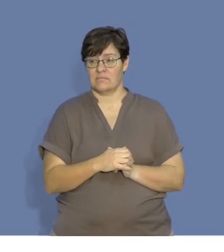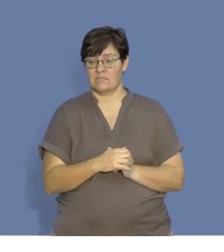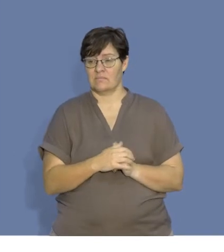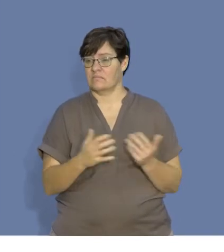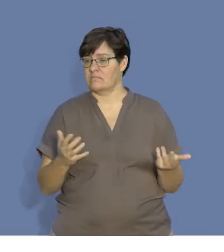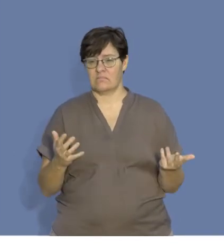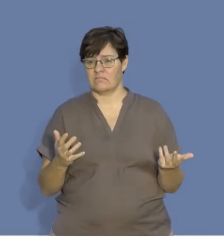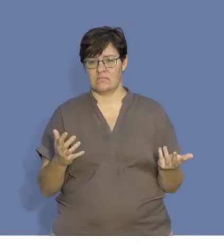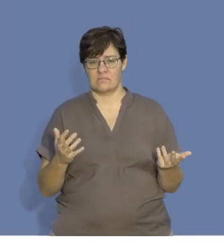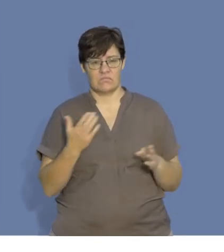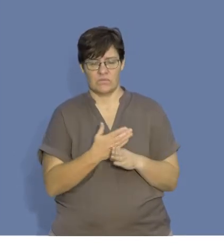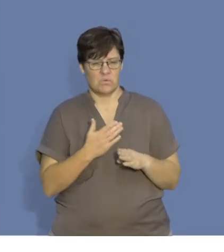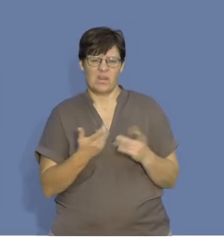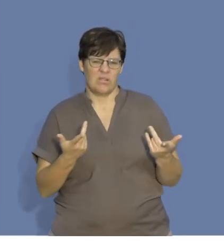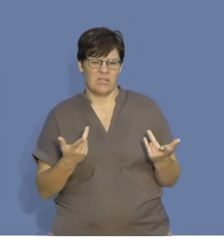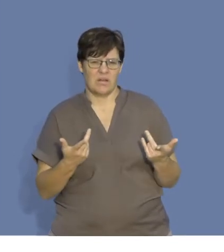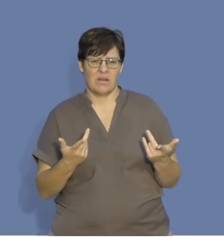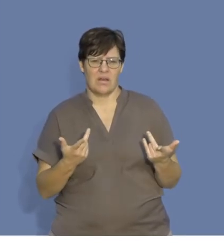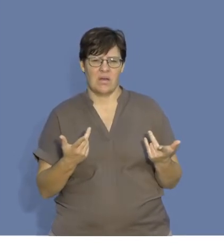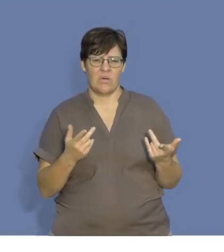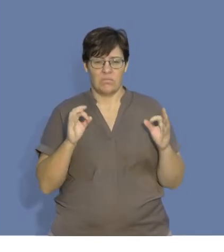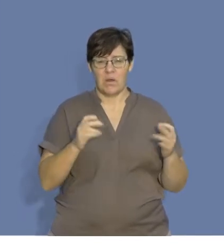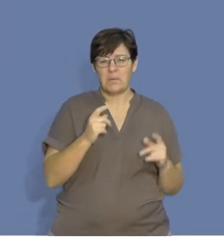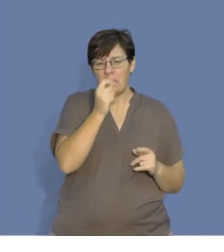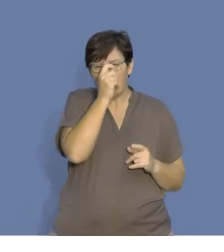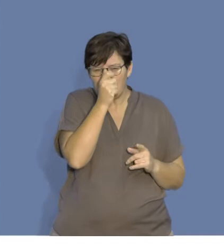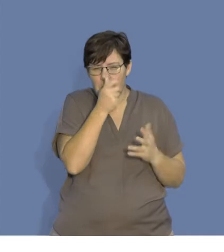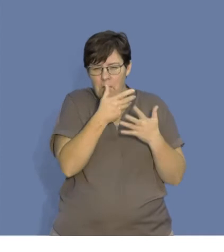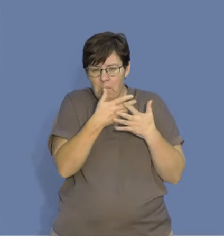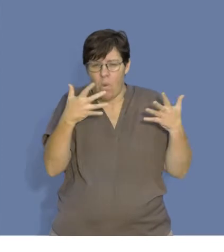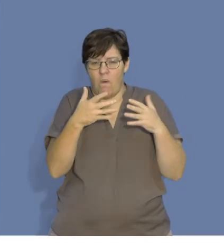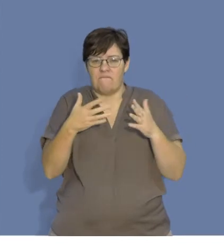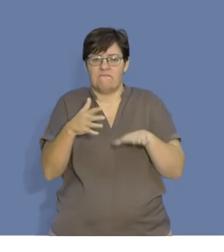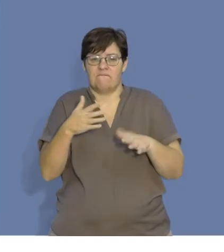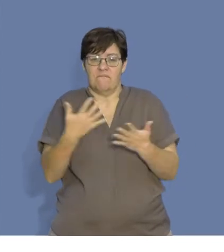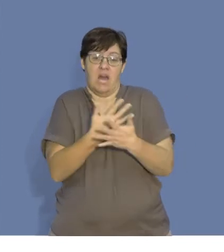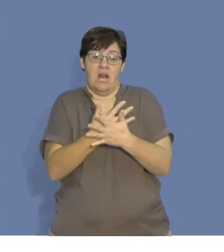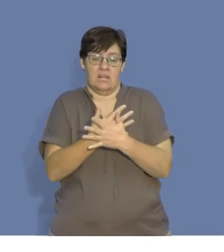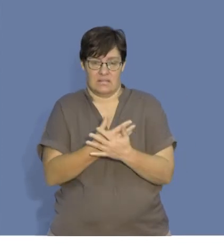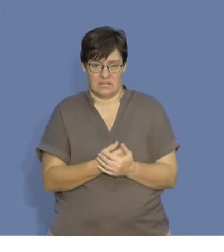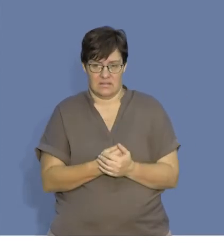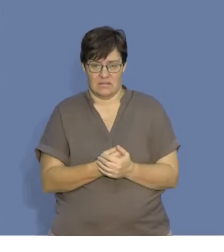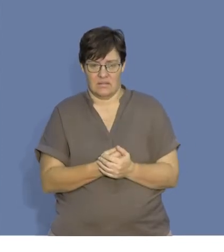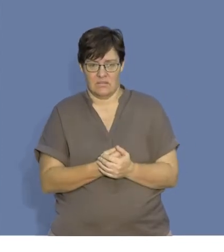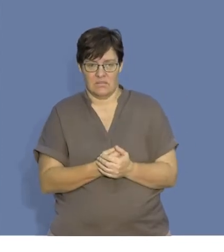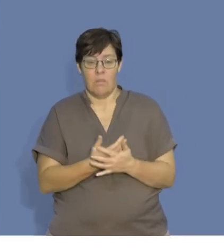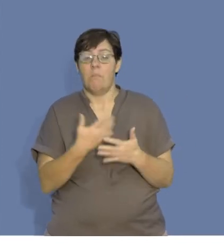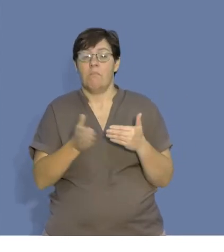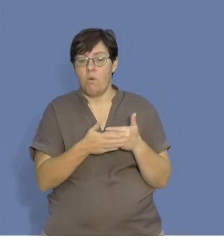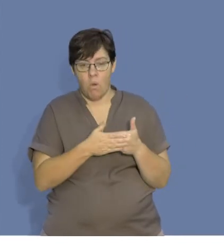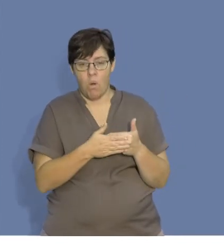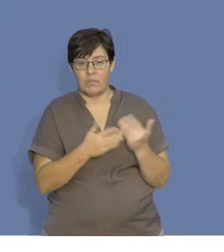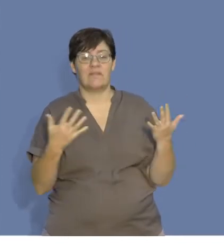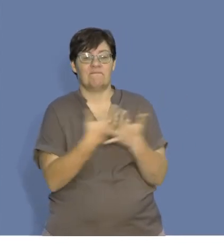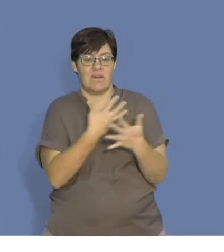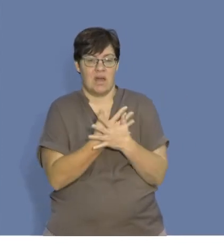it's not working that great, but they're actually going a little bit faster. We're not getting more, but they're going